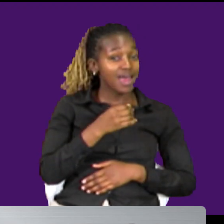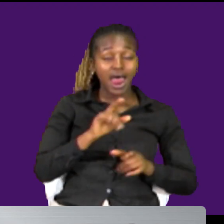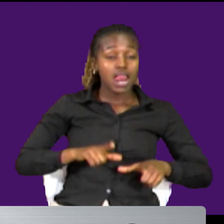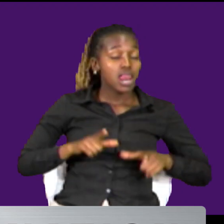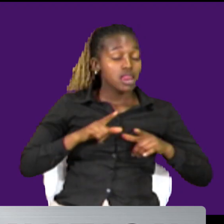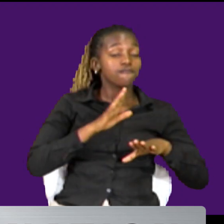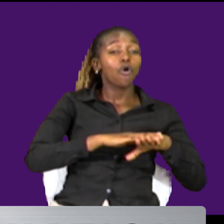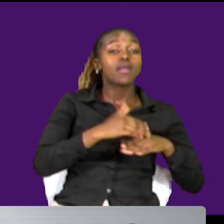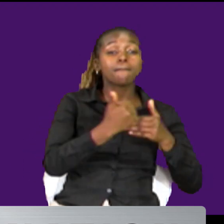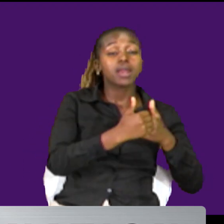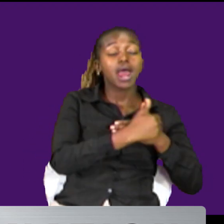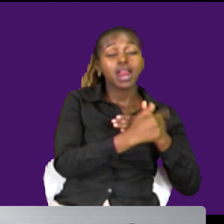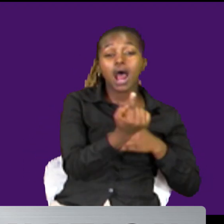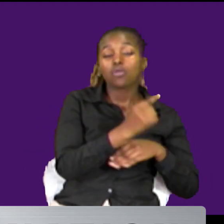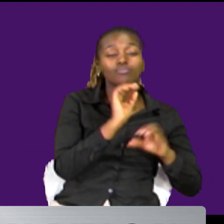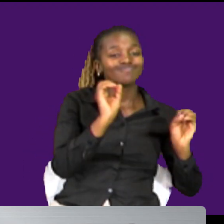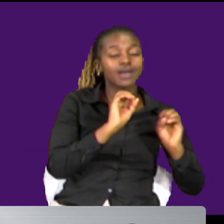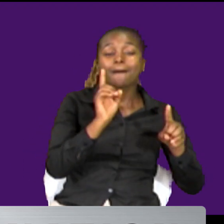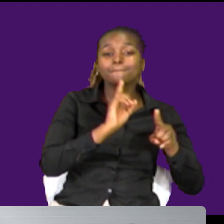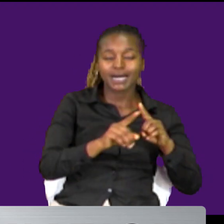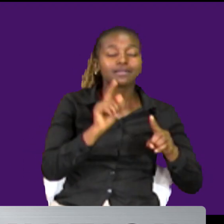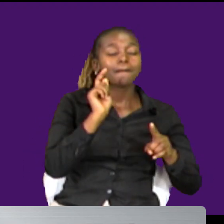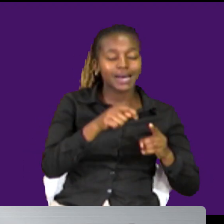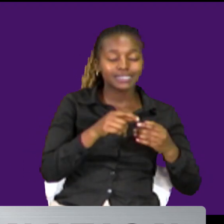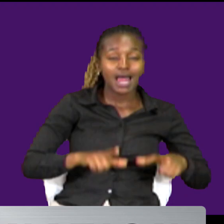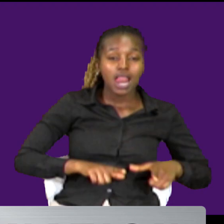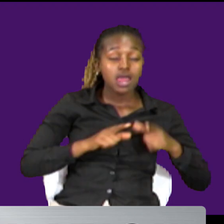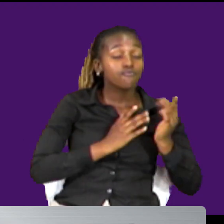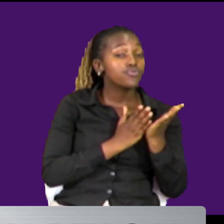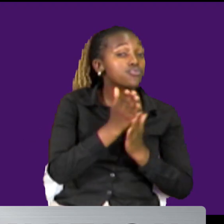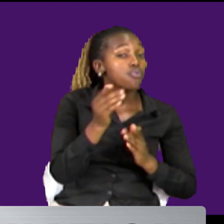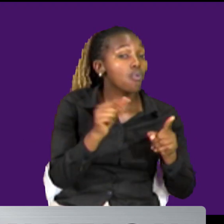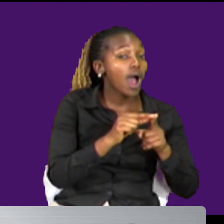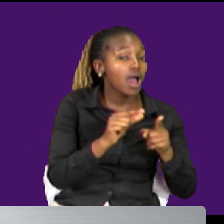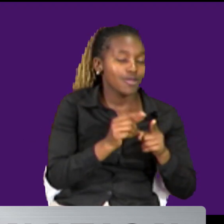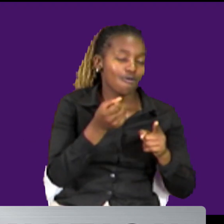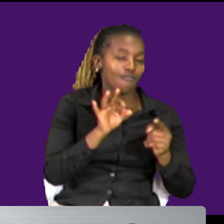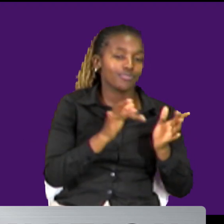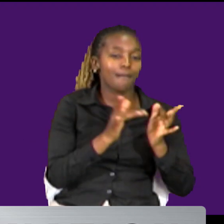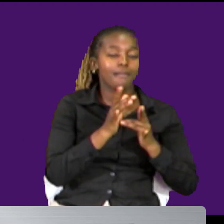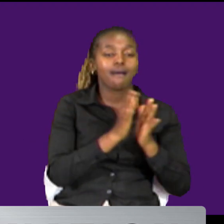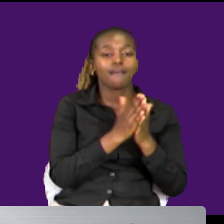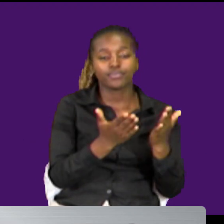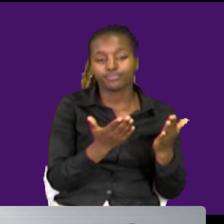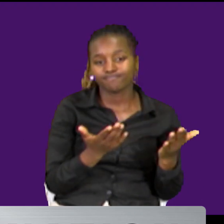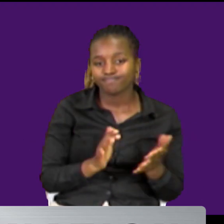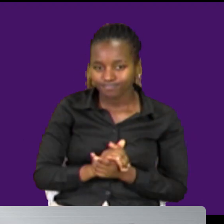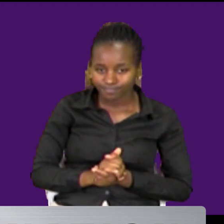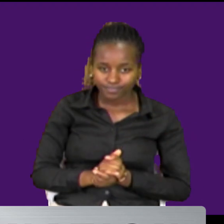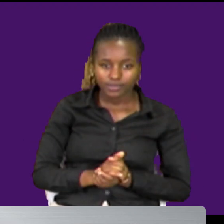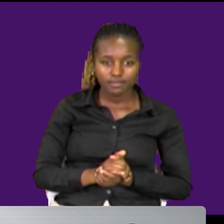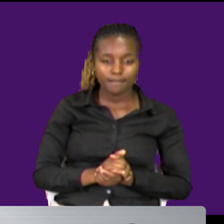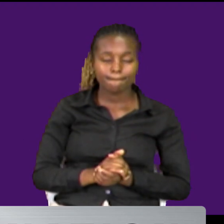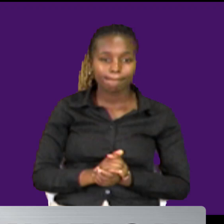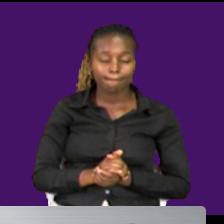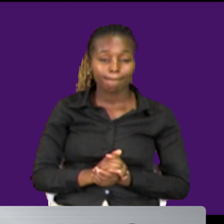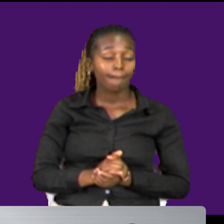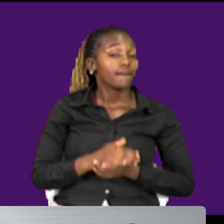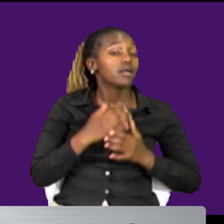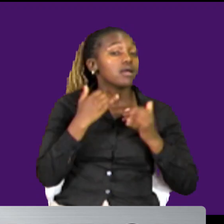from his creator, isn't it? Yes. So, build me. You understand? Right. So, as